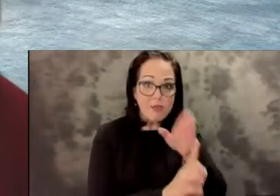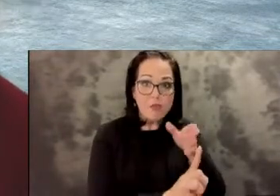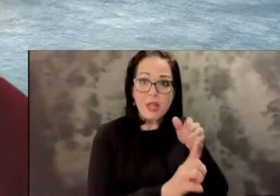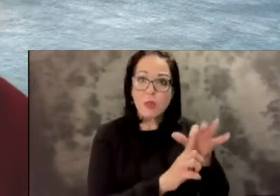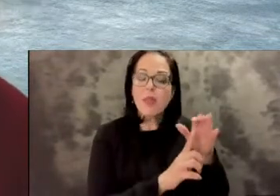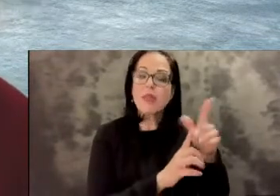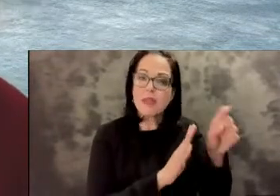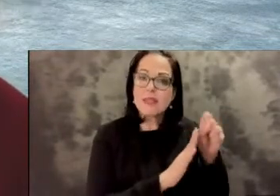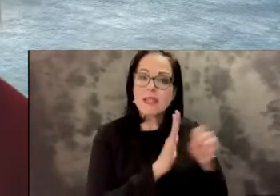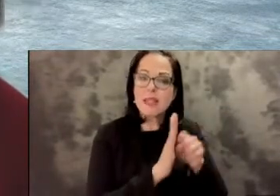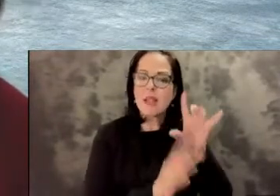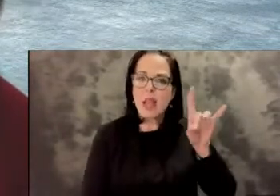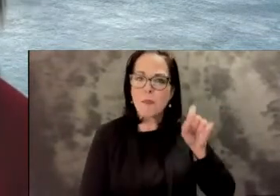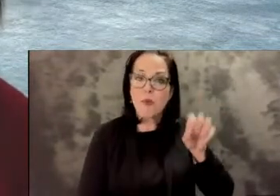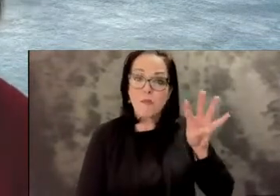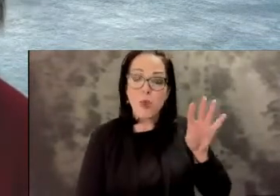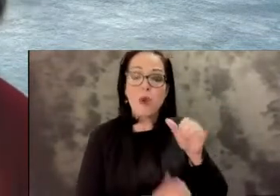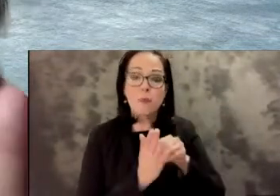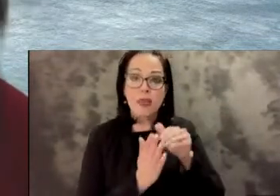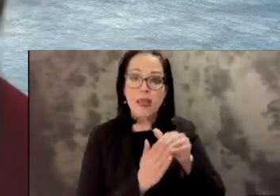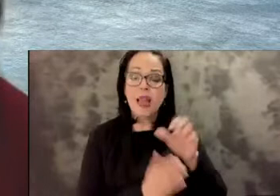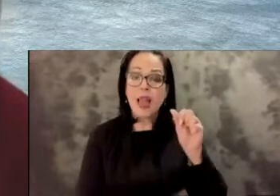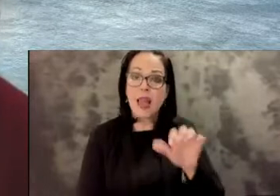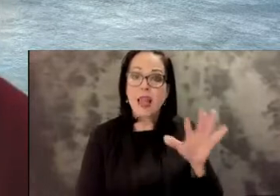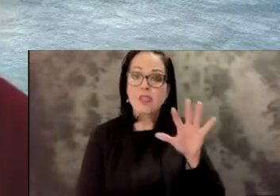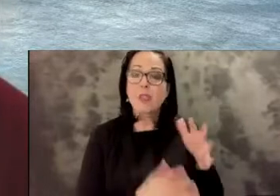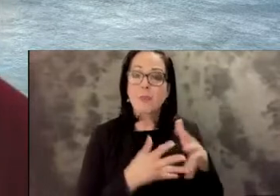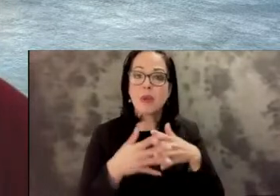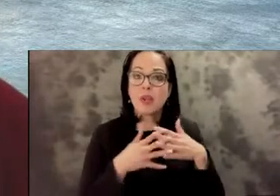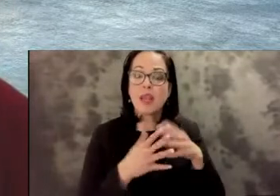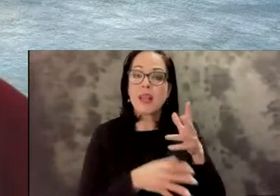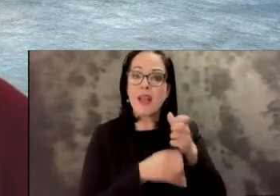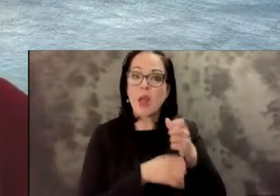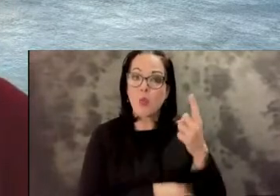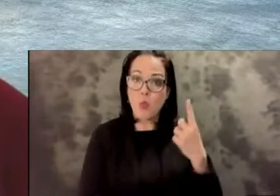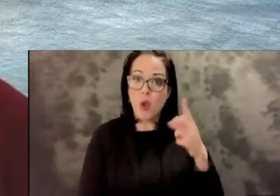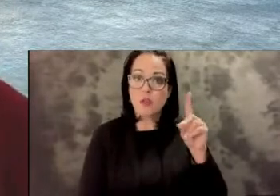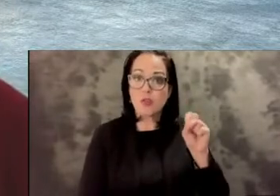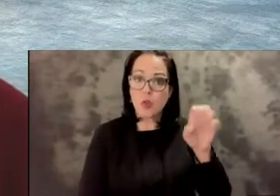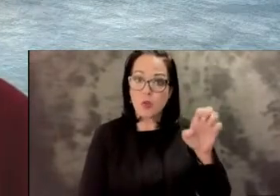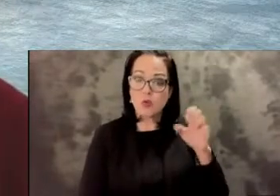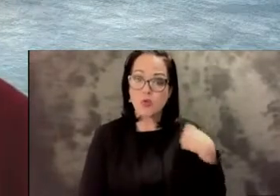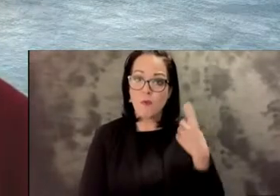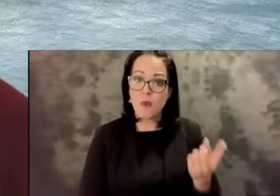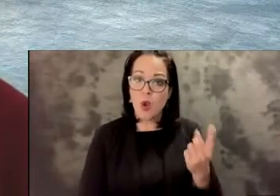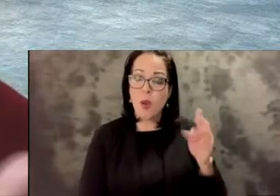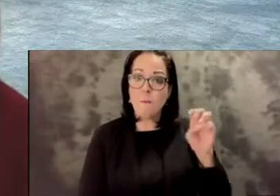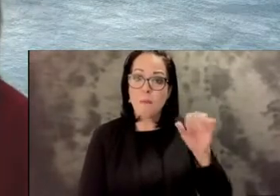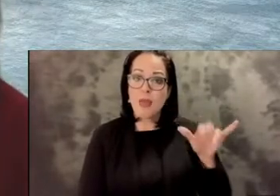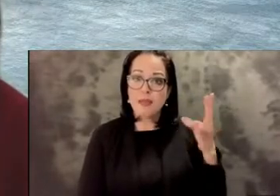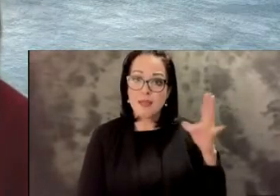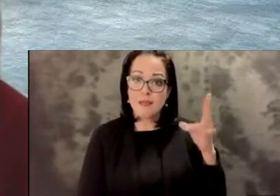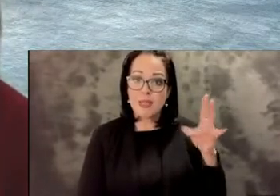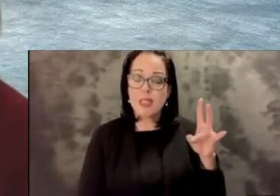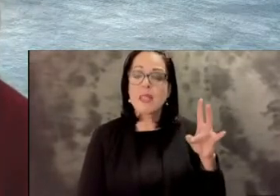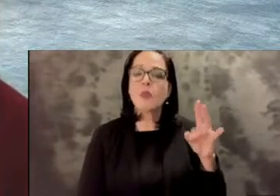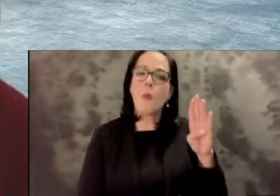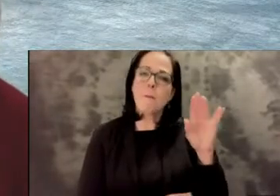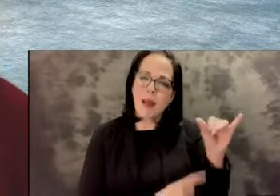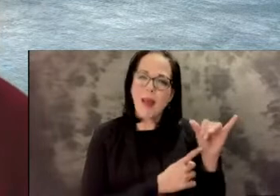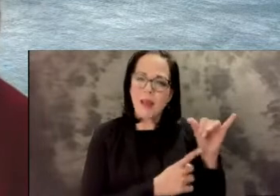8.4 million Asian Americans who received at least 1 dose of the vaccine on May 17th, or by May